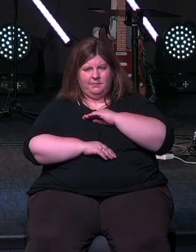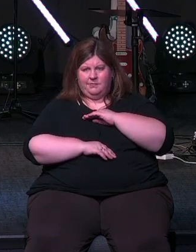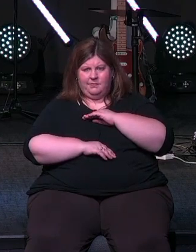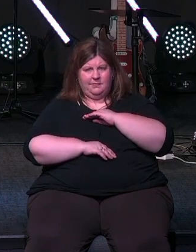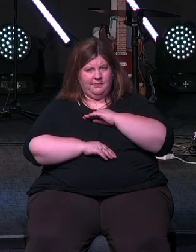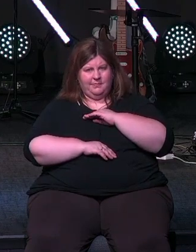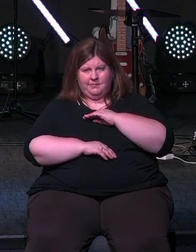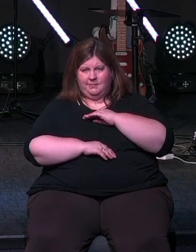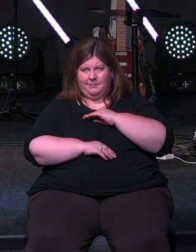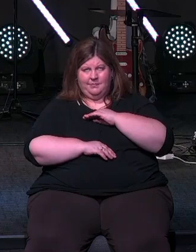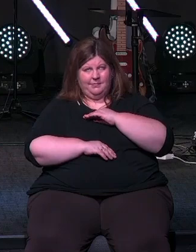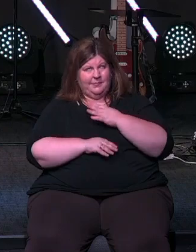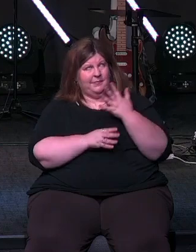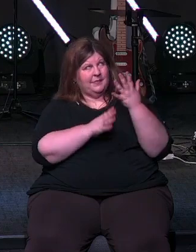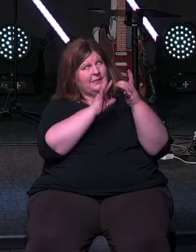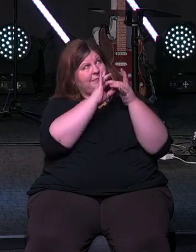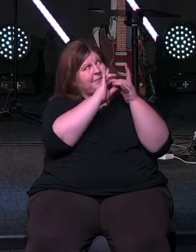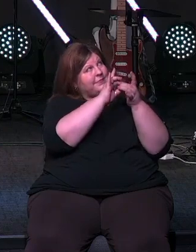So why pray?